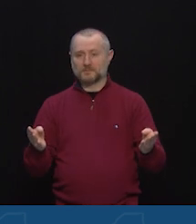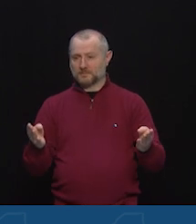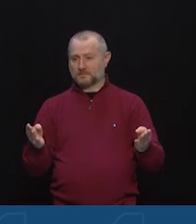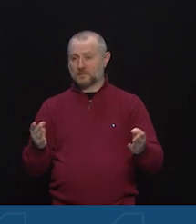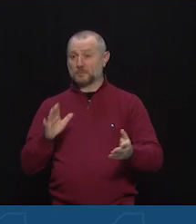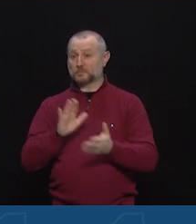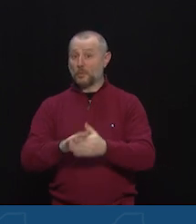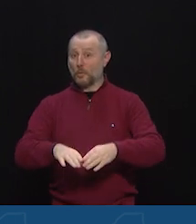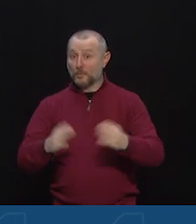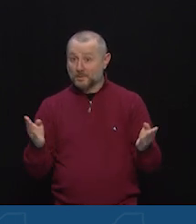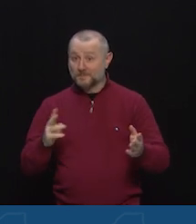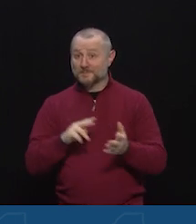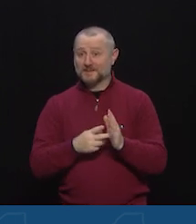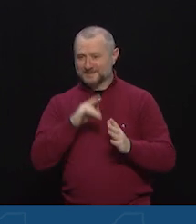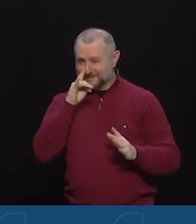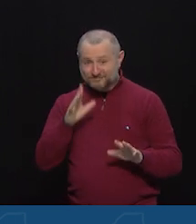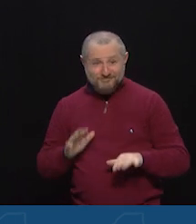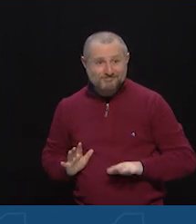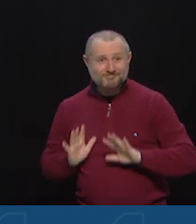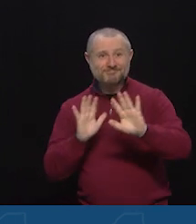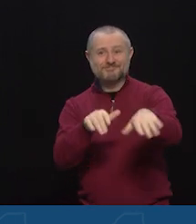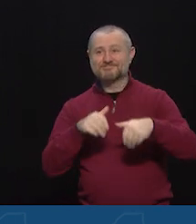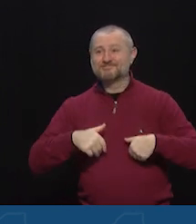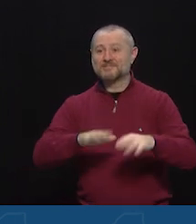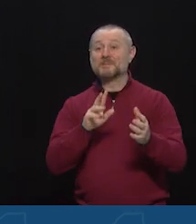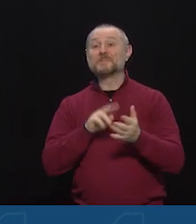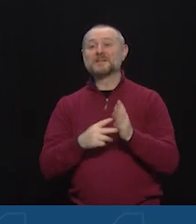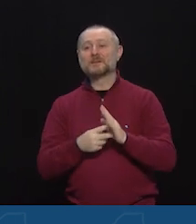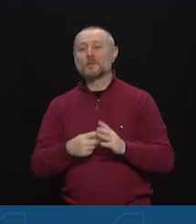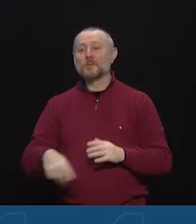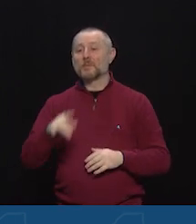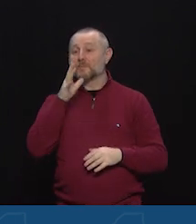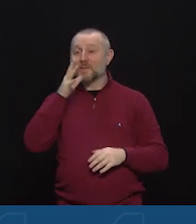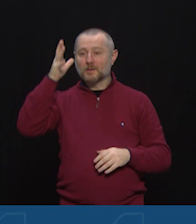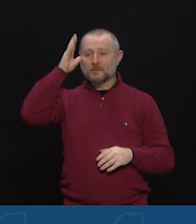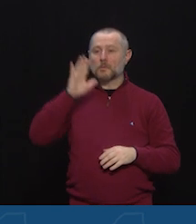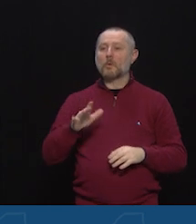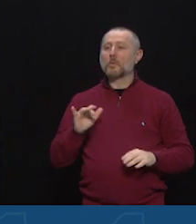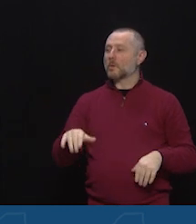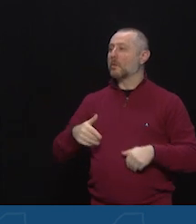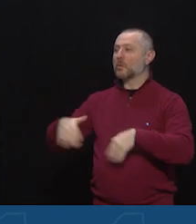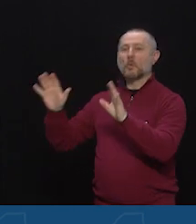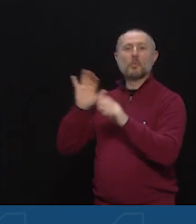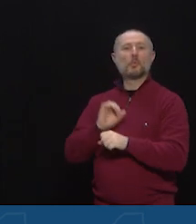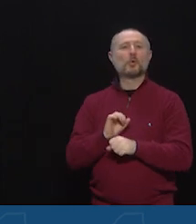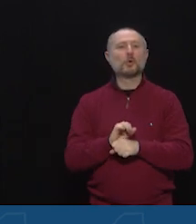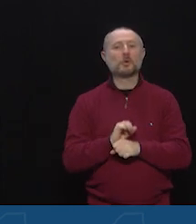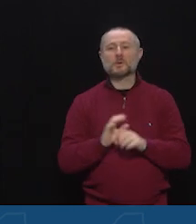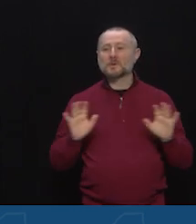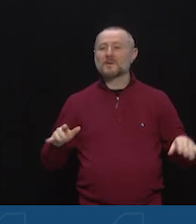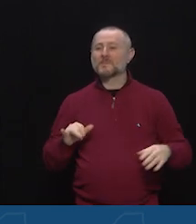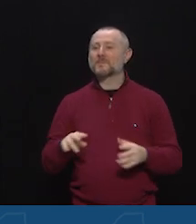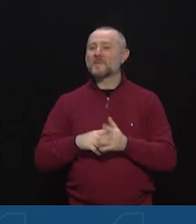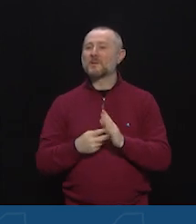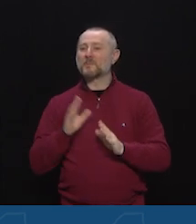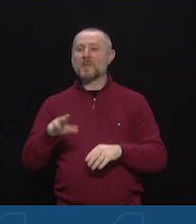and kids are safe there, moms and dads can get back to work. We can start that path to being normal, and there'll come a